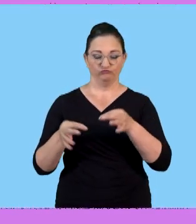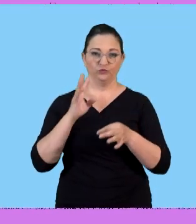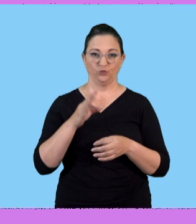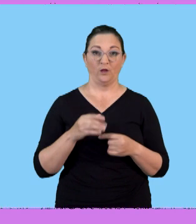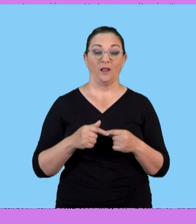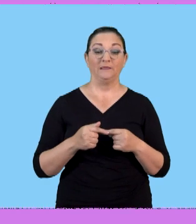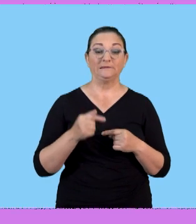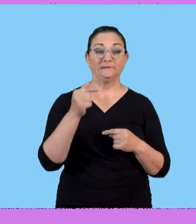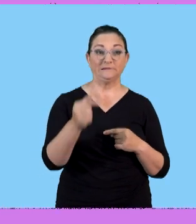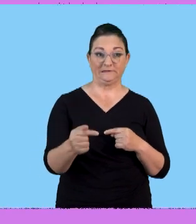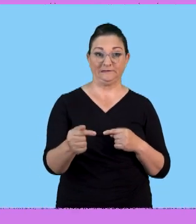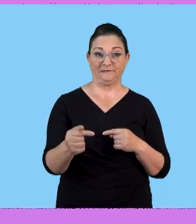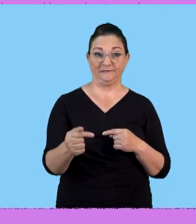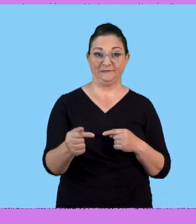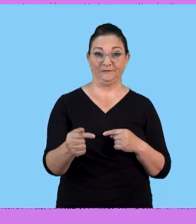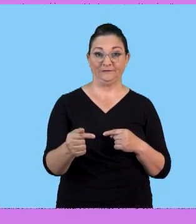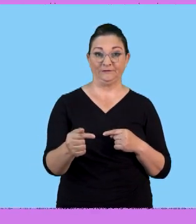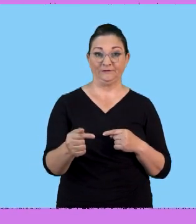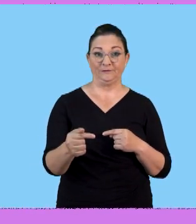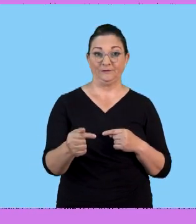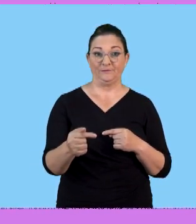distance? So looking at here, right,